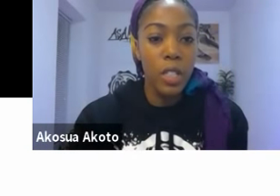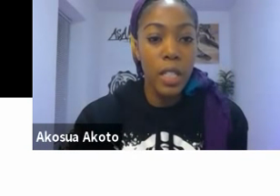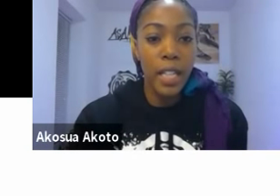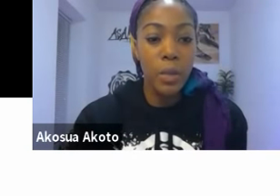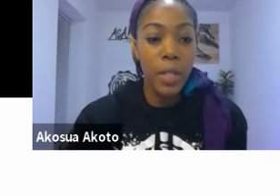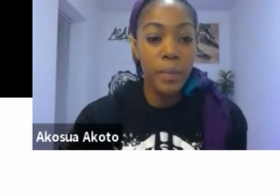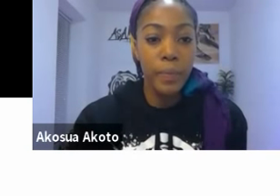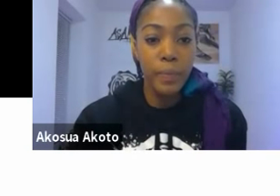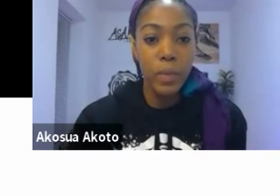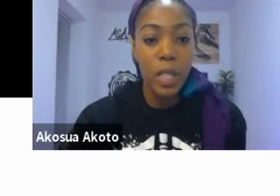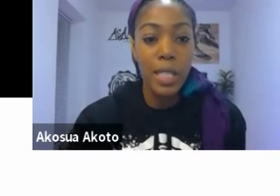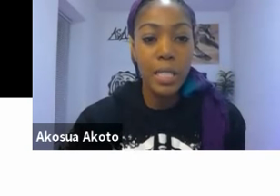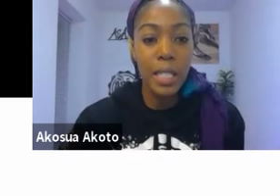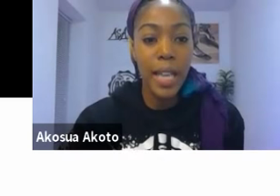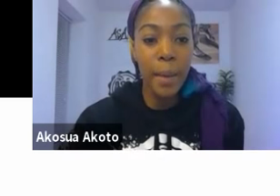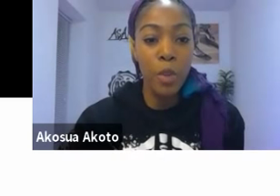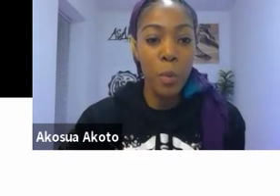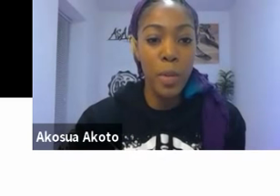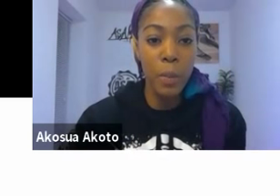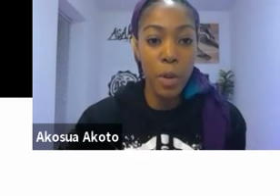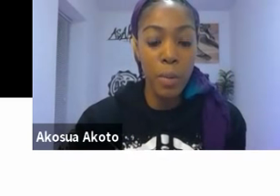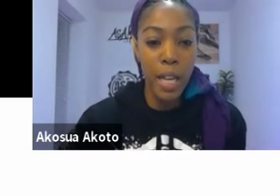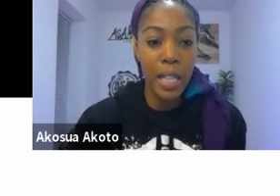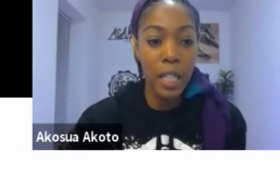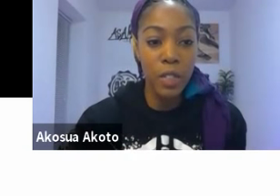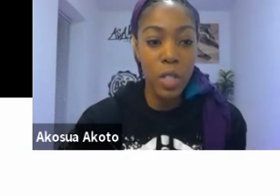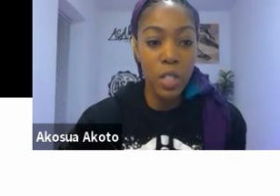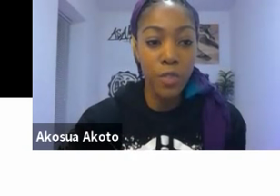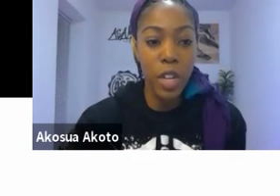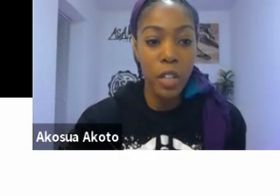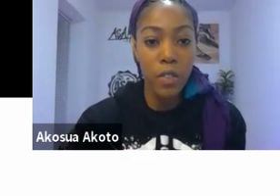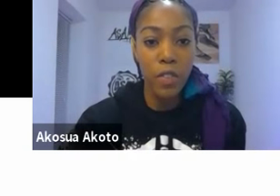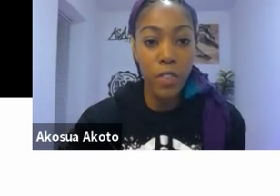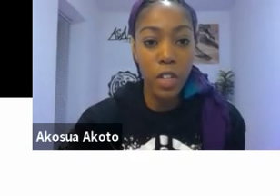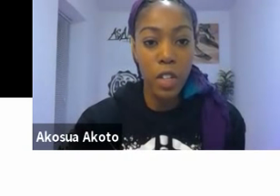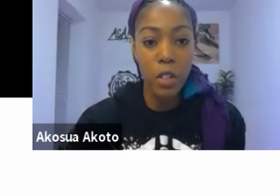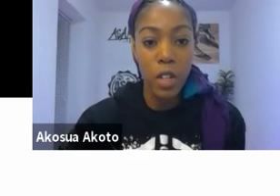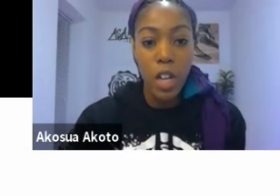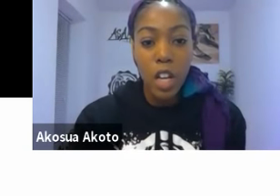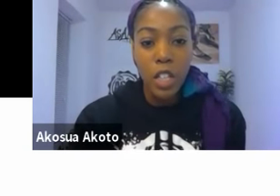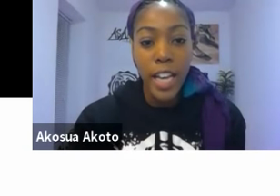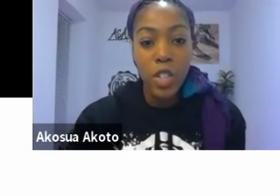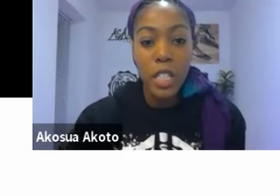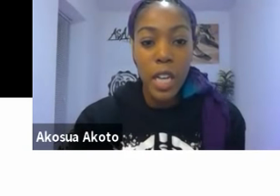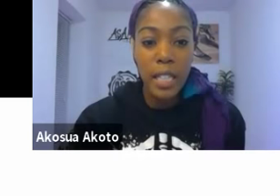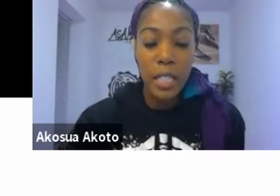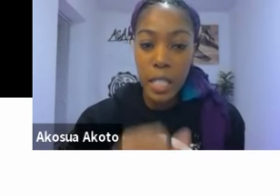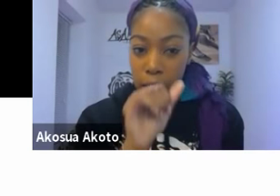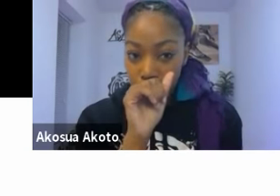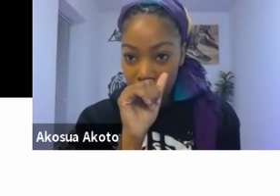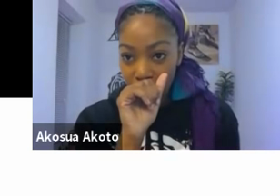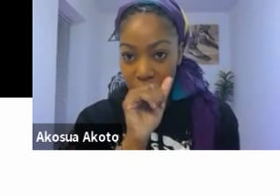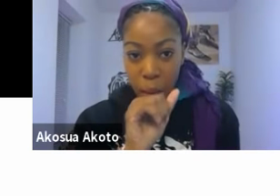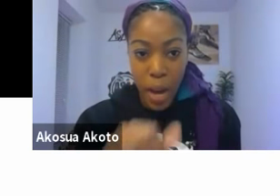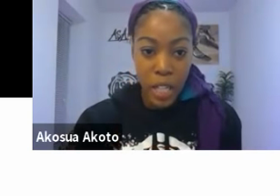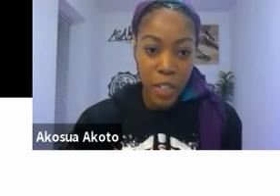so we're gonna go to the next one. This is the same group of people, but it kind of gives you a different. Now you can kind of see